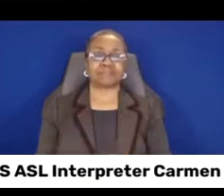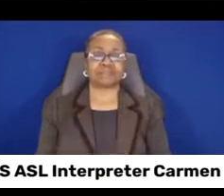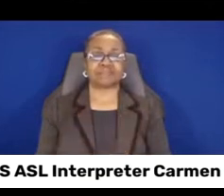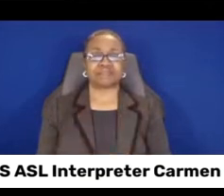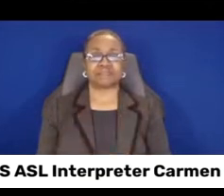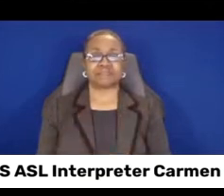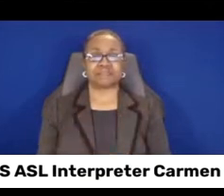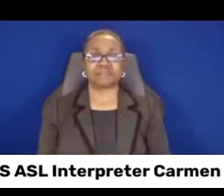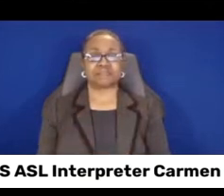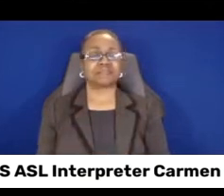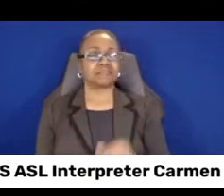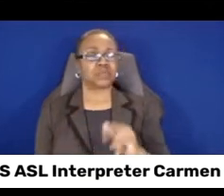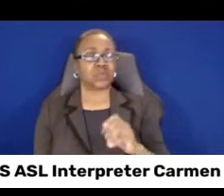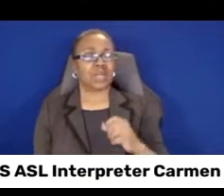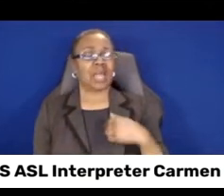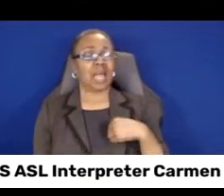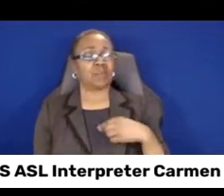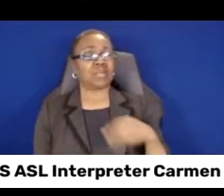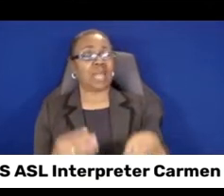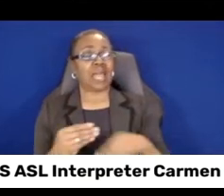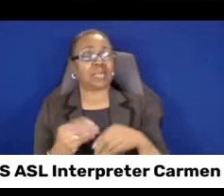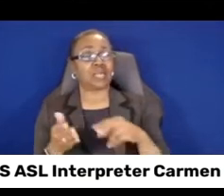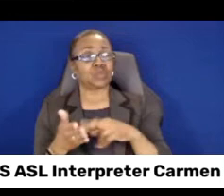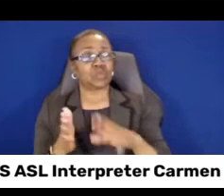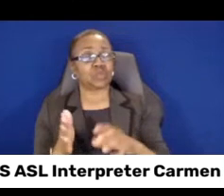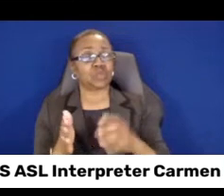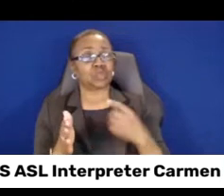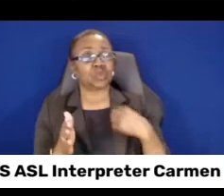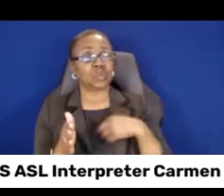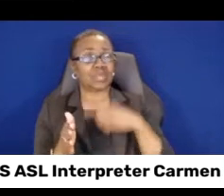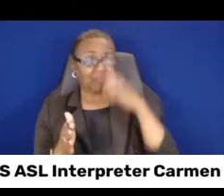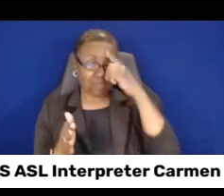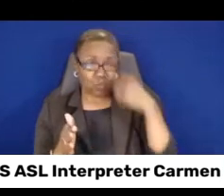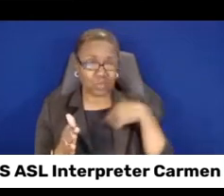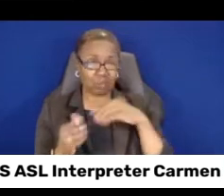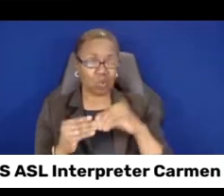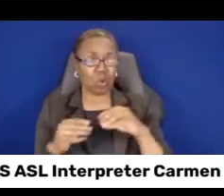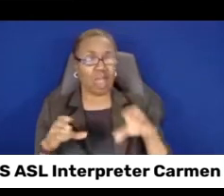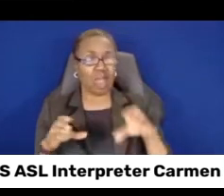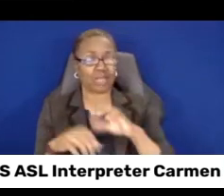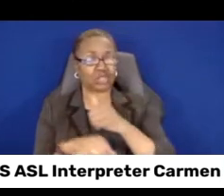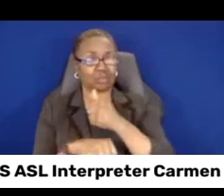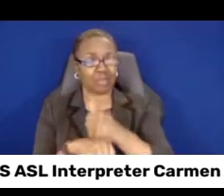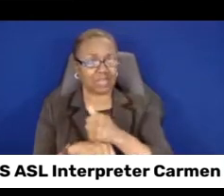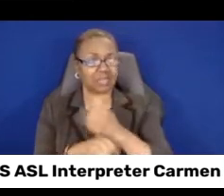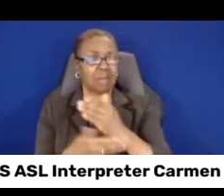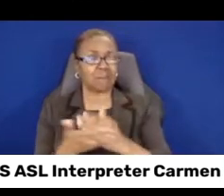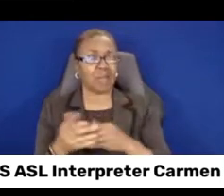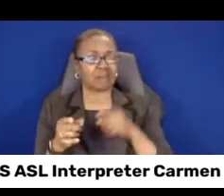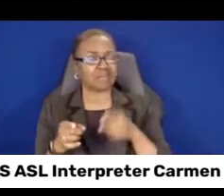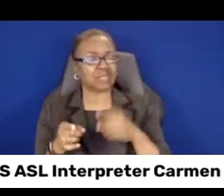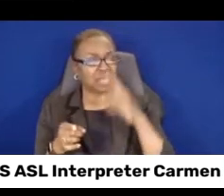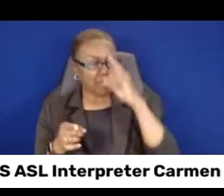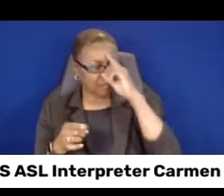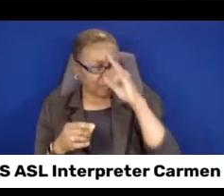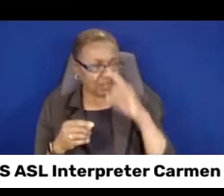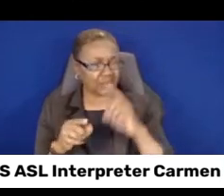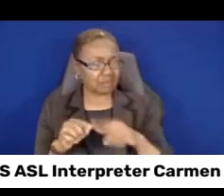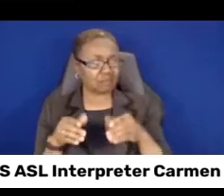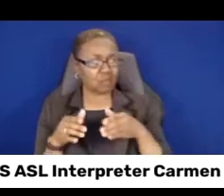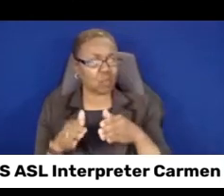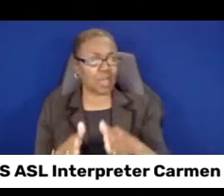And I would just add that, as researchers, we think of ourselves more as action-based. And so part of this was thinking about ways